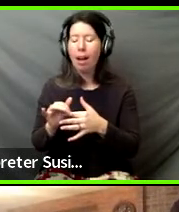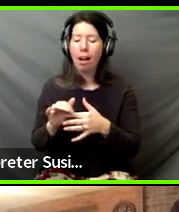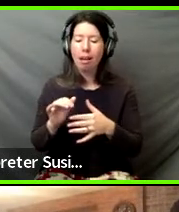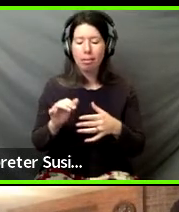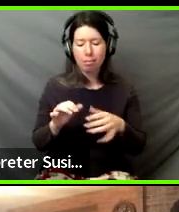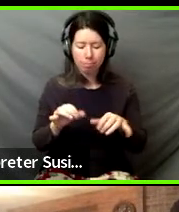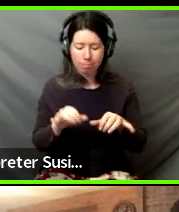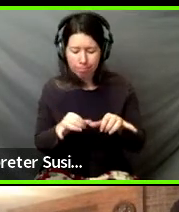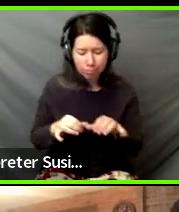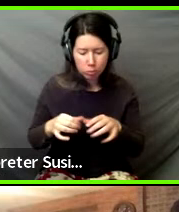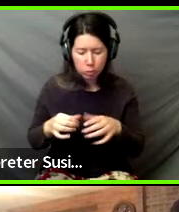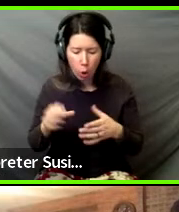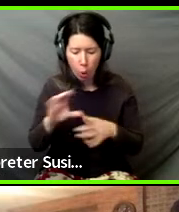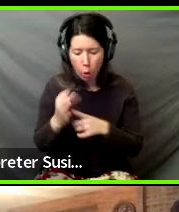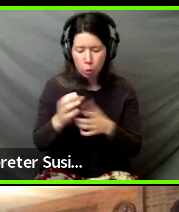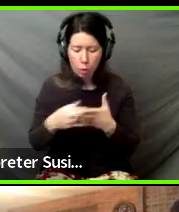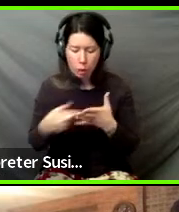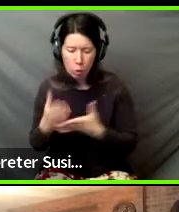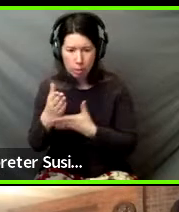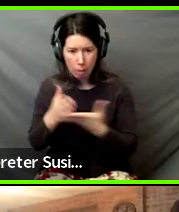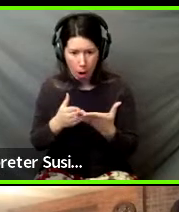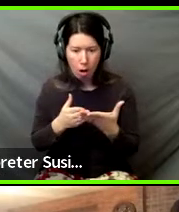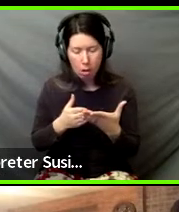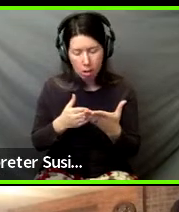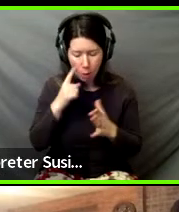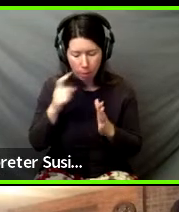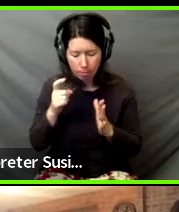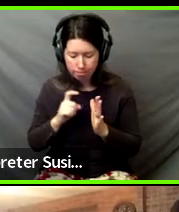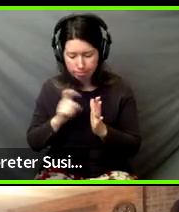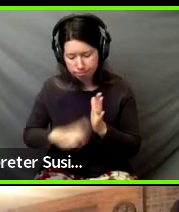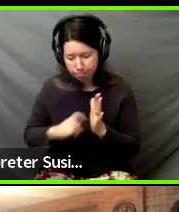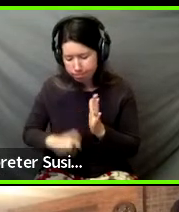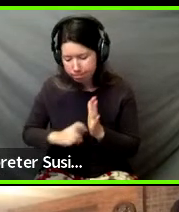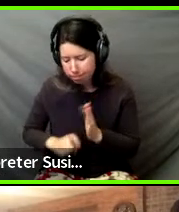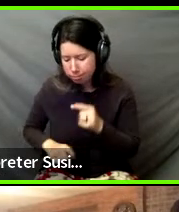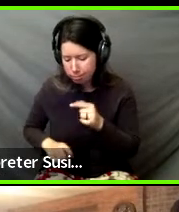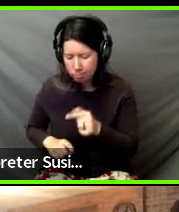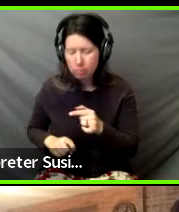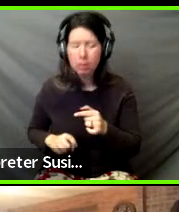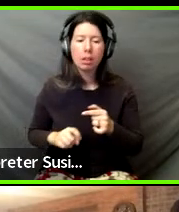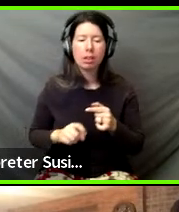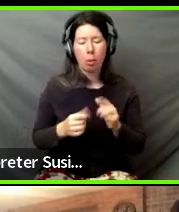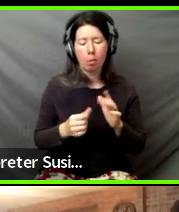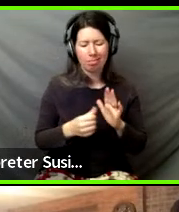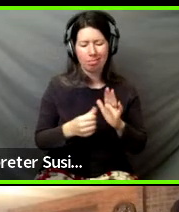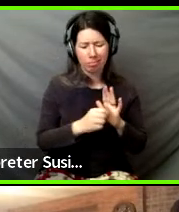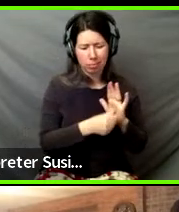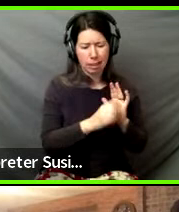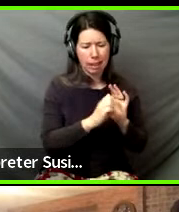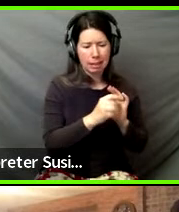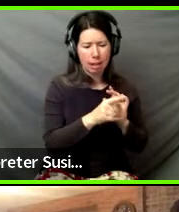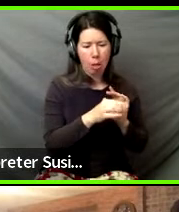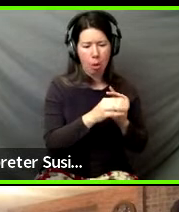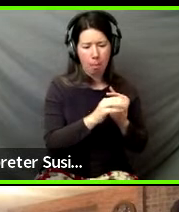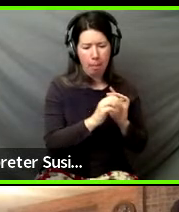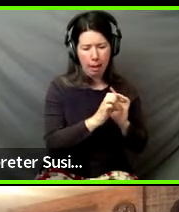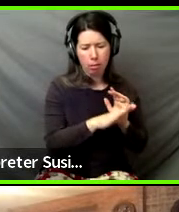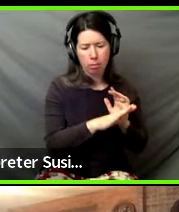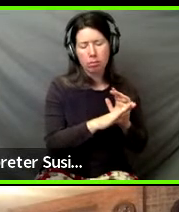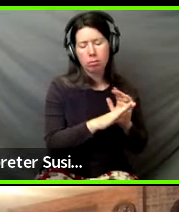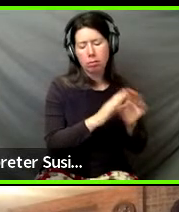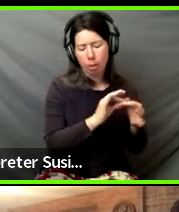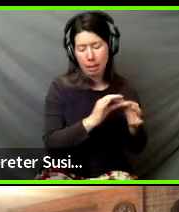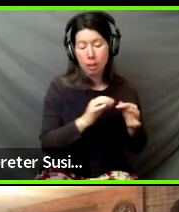piece. And so I just want to kind of reiterate what Salome said, which is this is really just surveying the bottom of